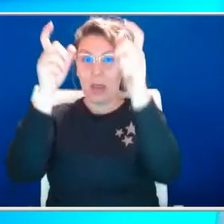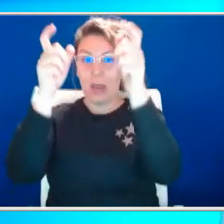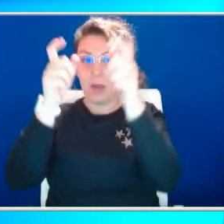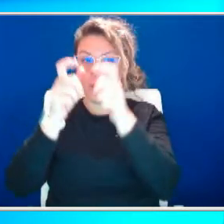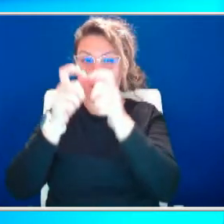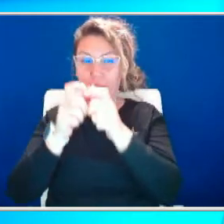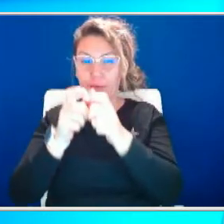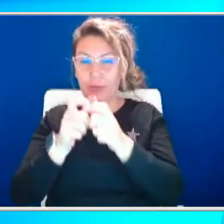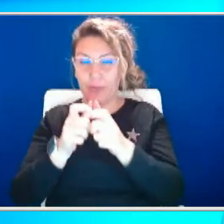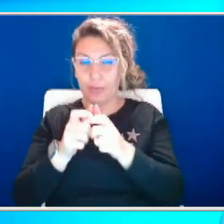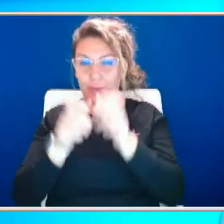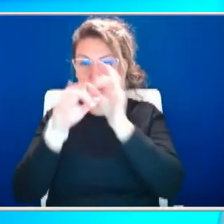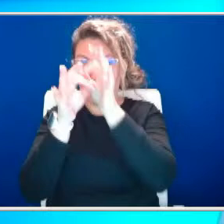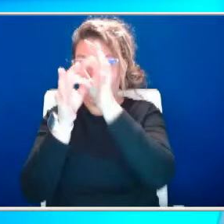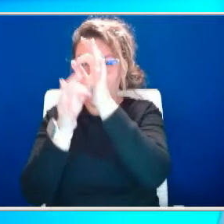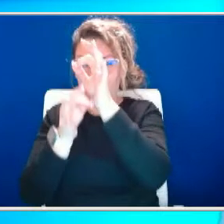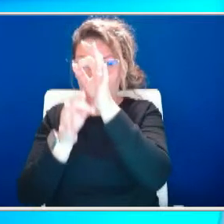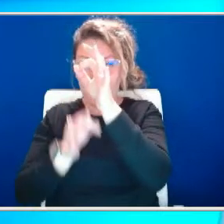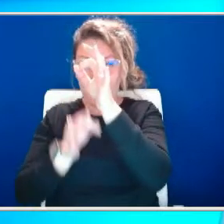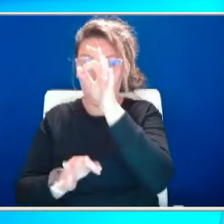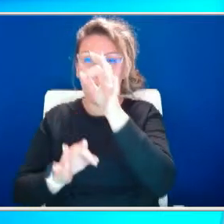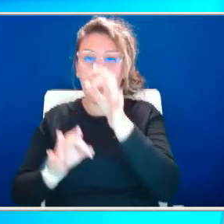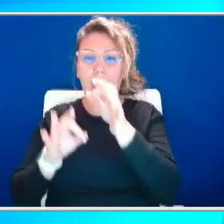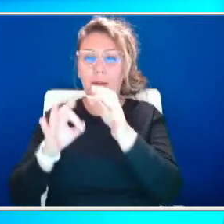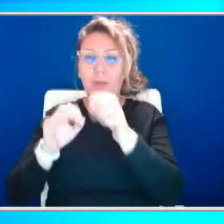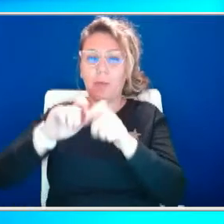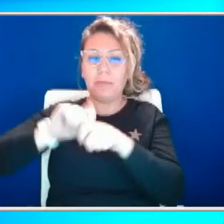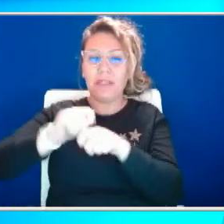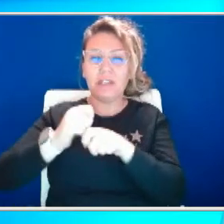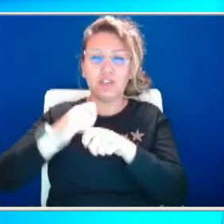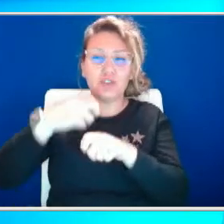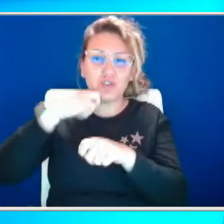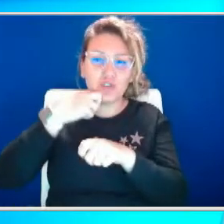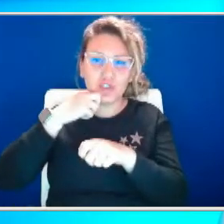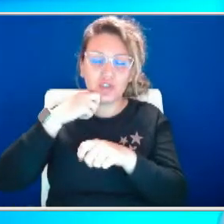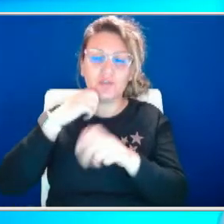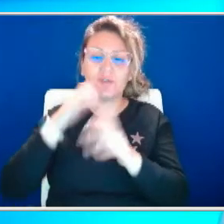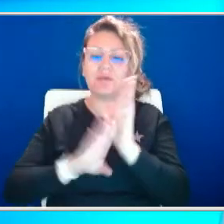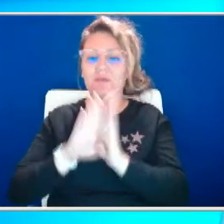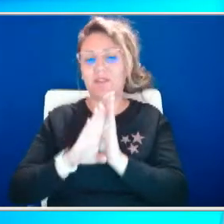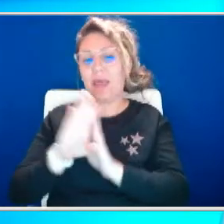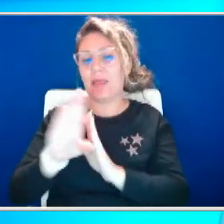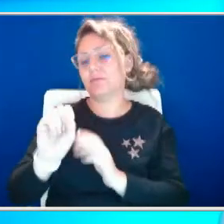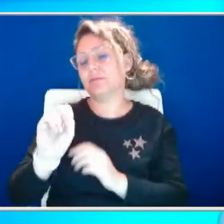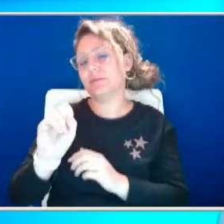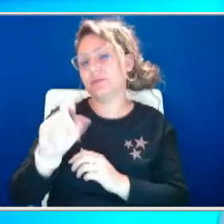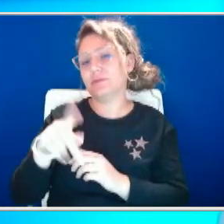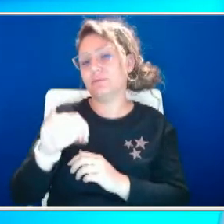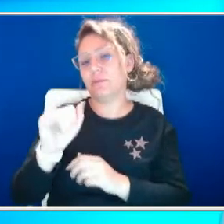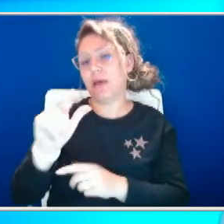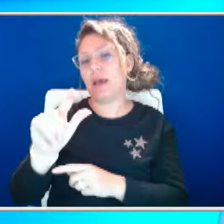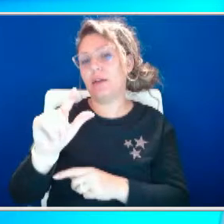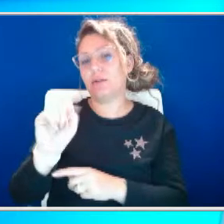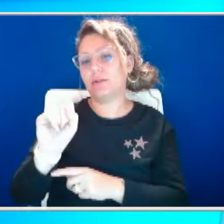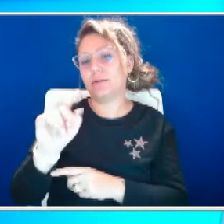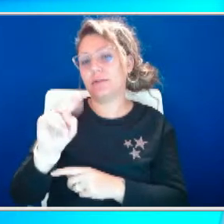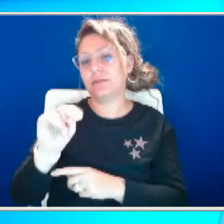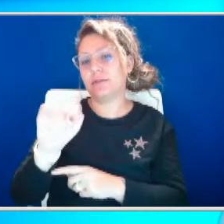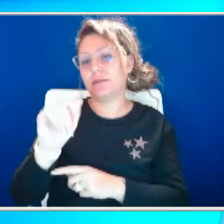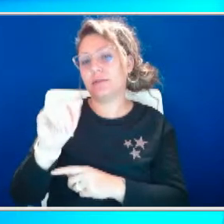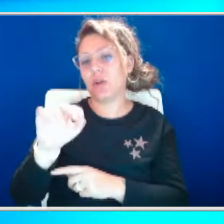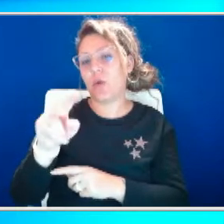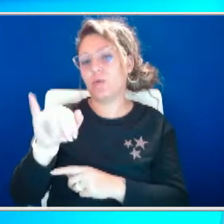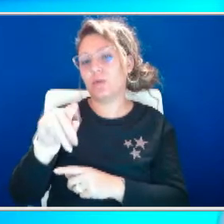get smaller and put a pinch on the nerves in the lower back, they develop something called spinal stenosis. And typically patients with that type of issue will have,